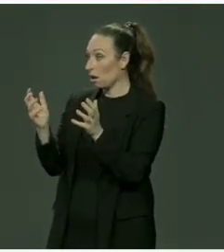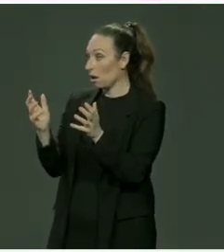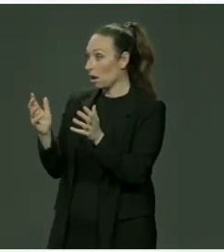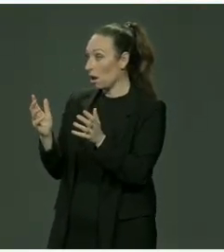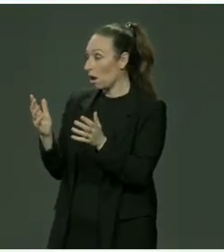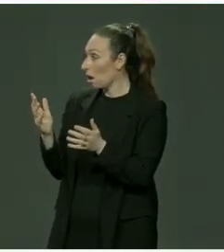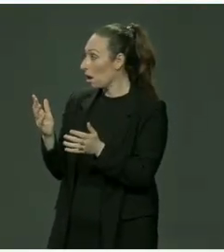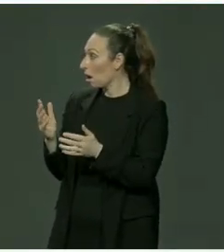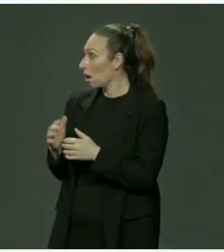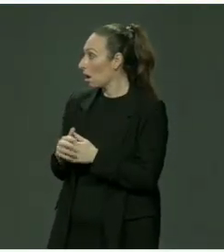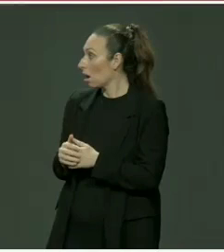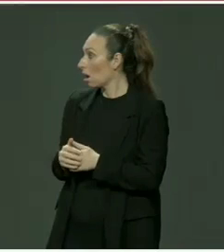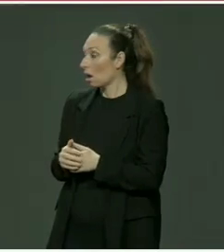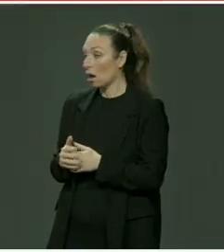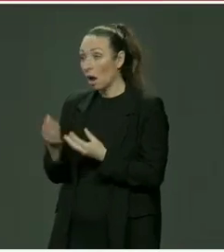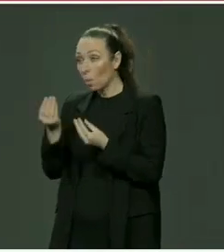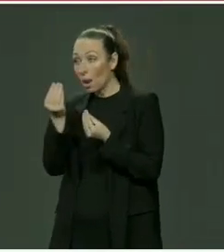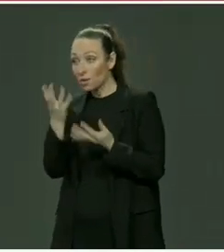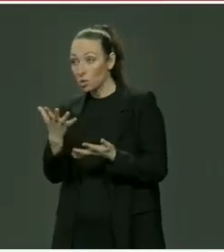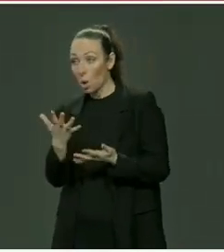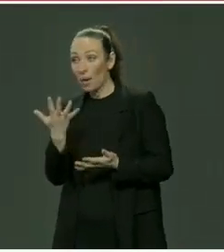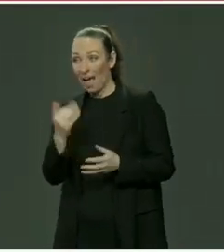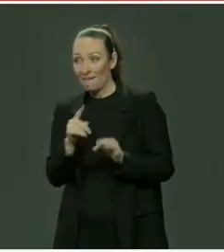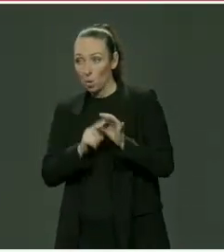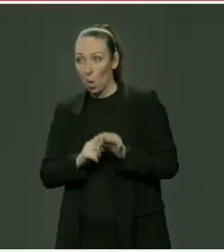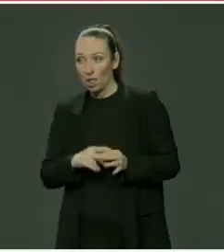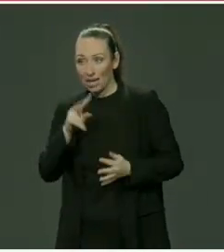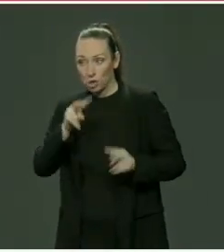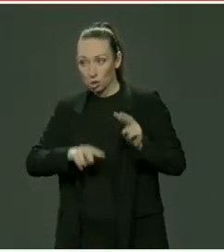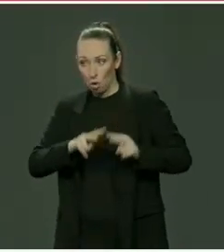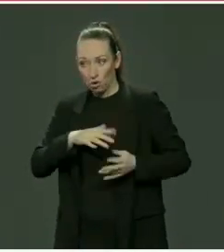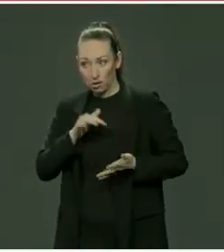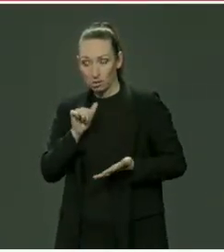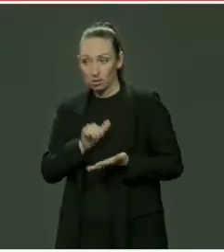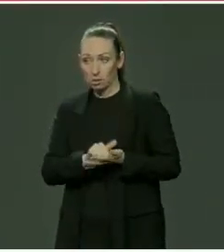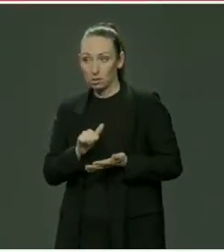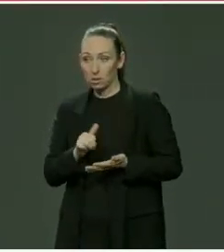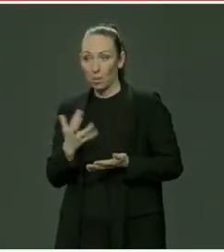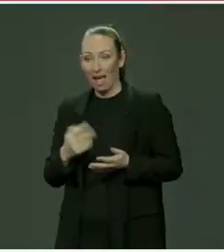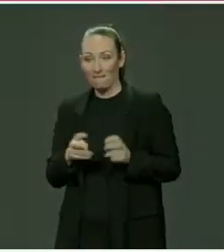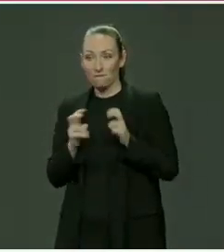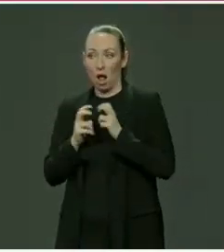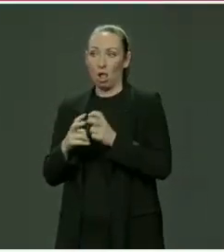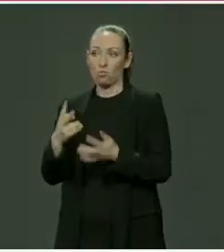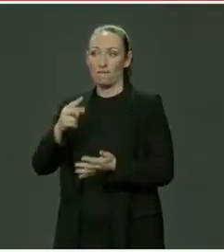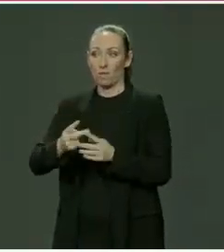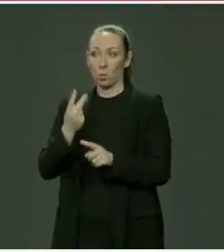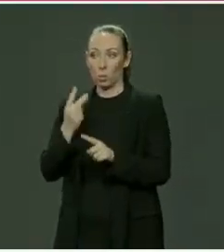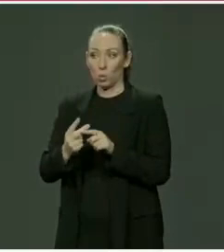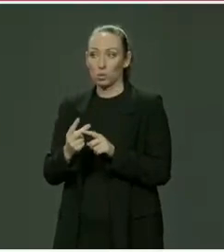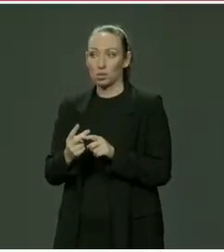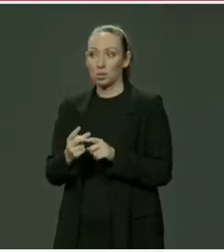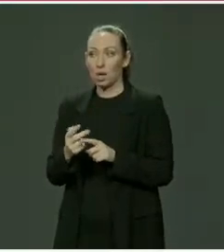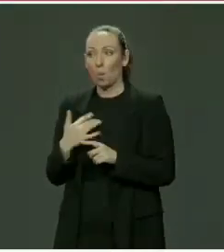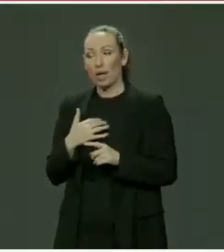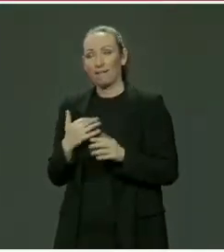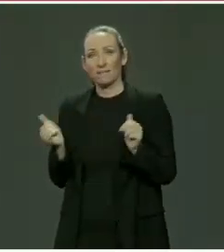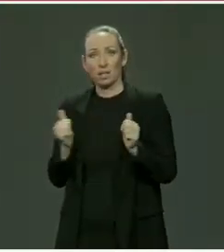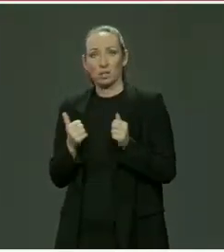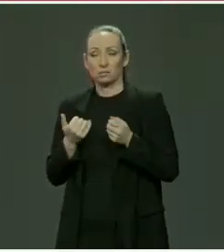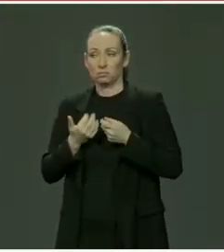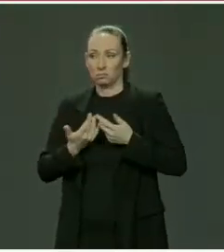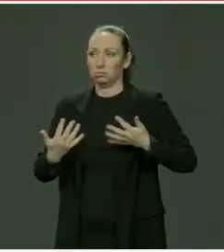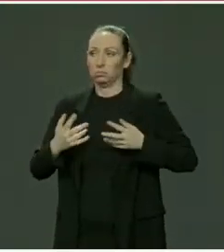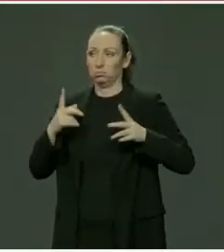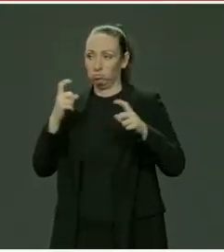Craig, we do quality assurance. We do look at file reviews, particularly if we run a lot of algorithms off the back of